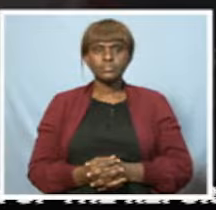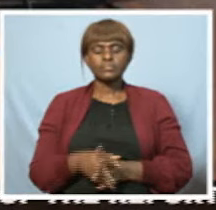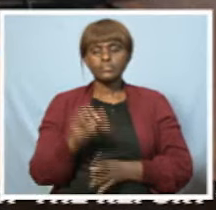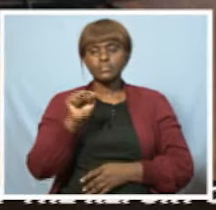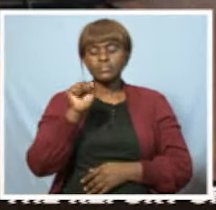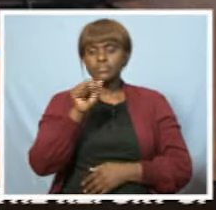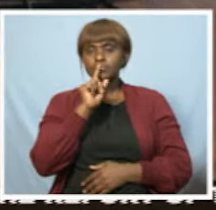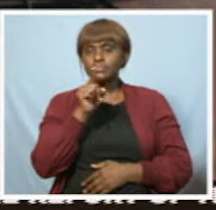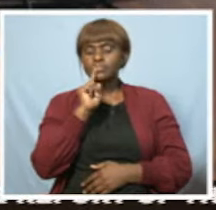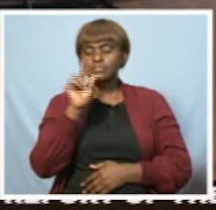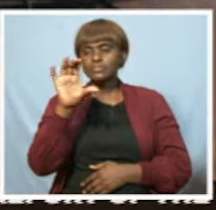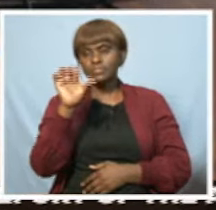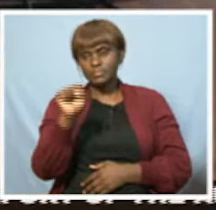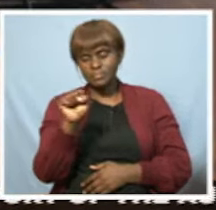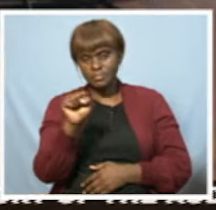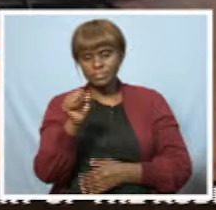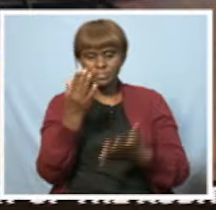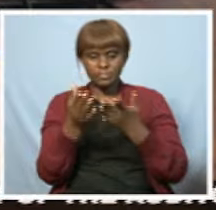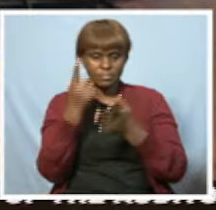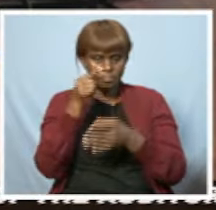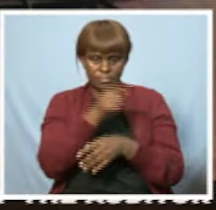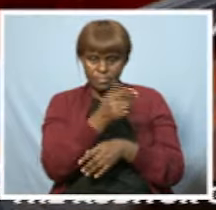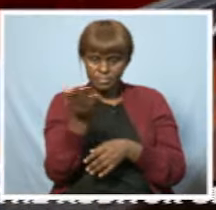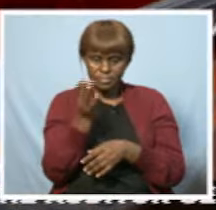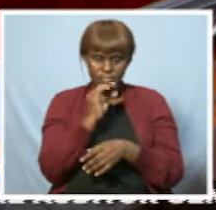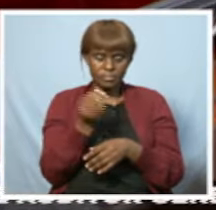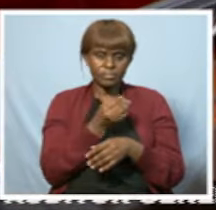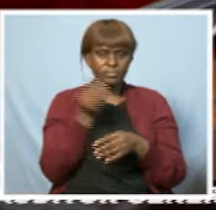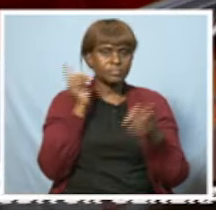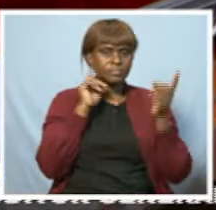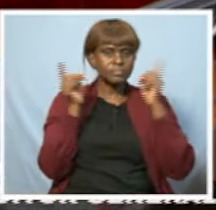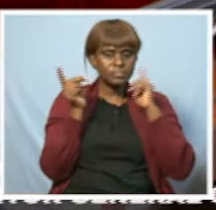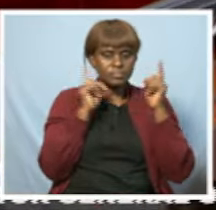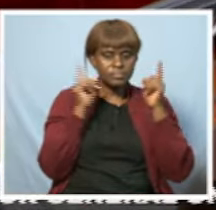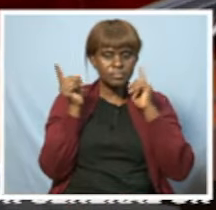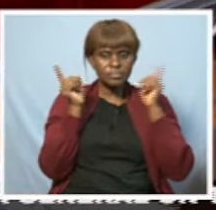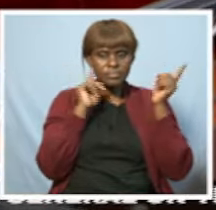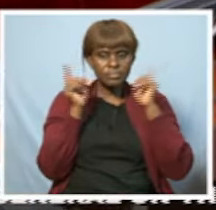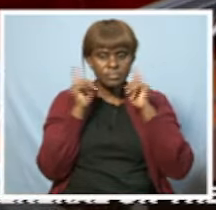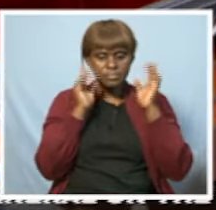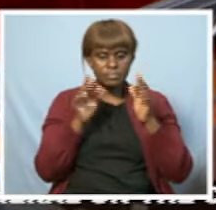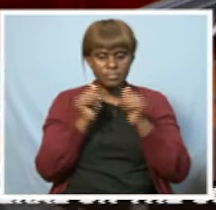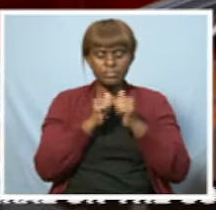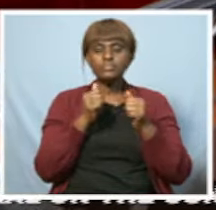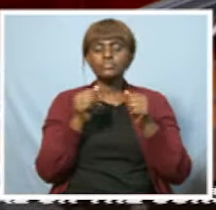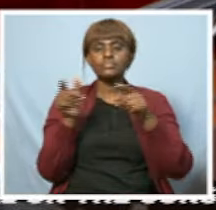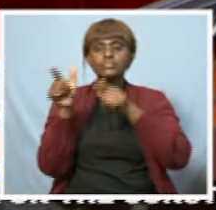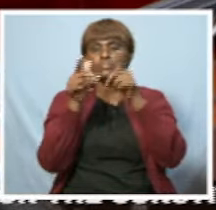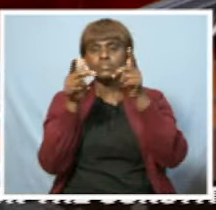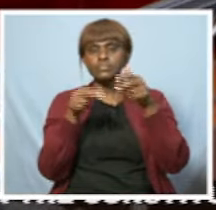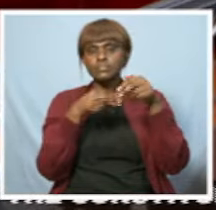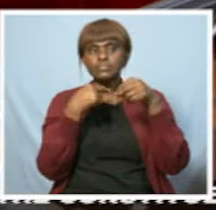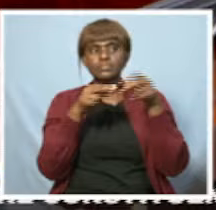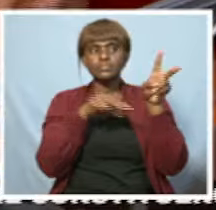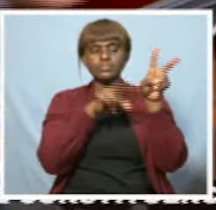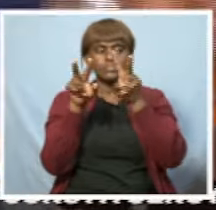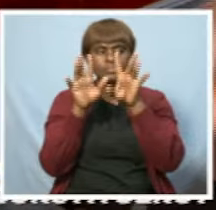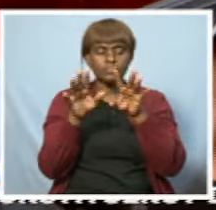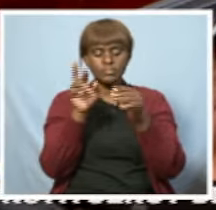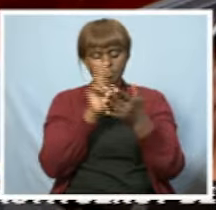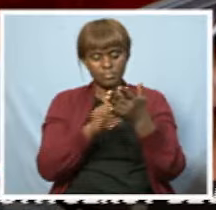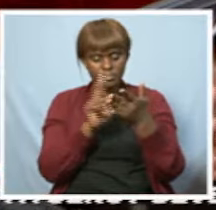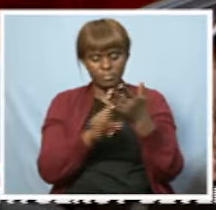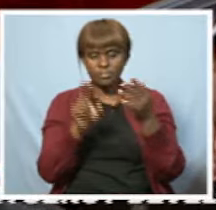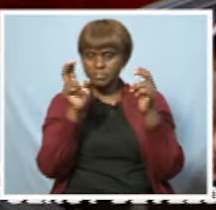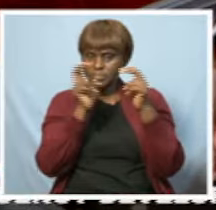Yes. Maybe for the sake of our listeners and viewers, could you read the